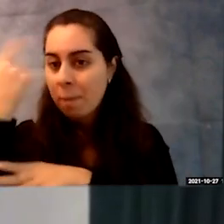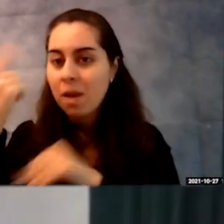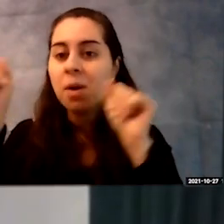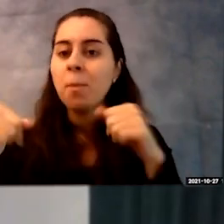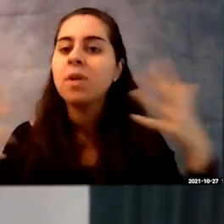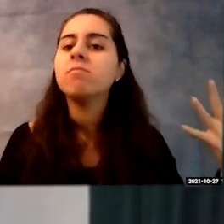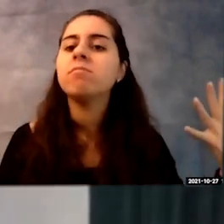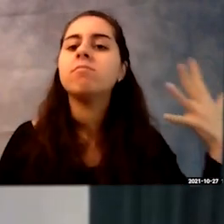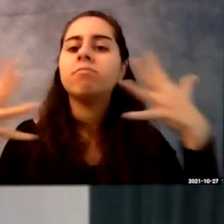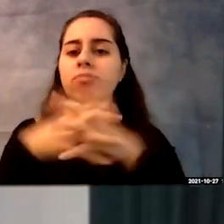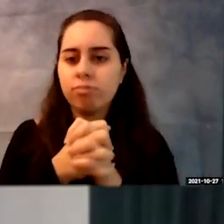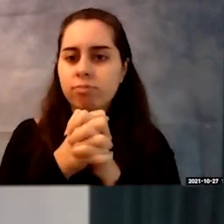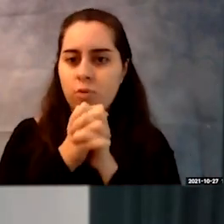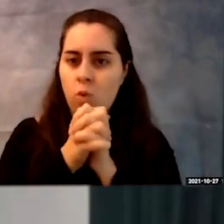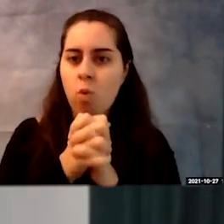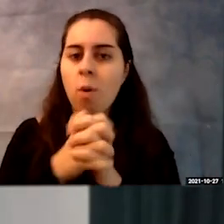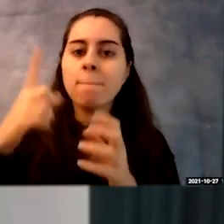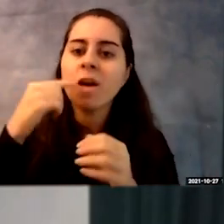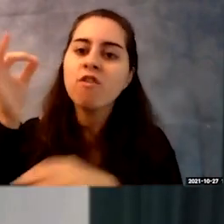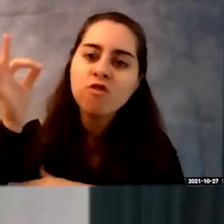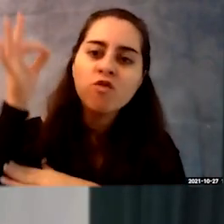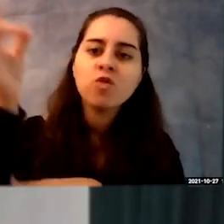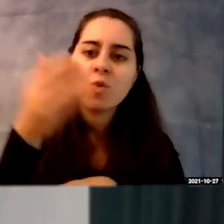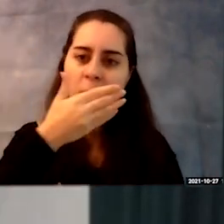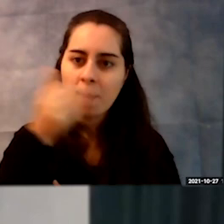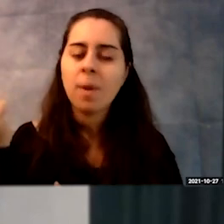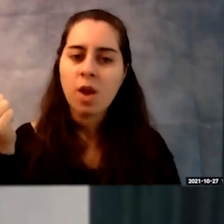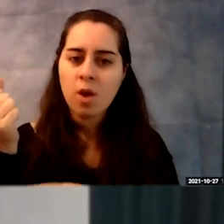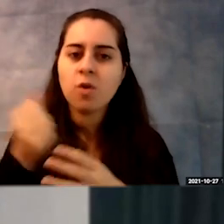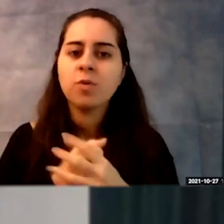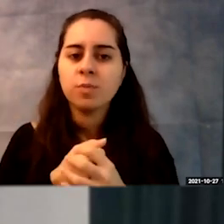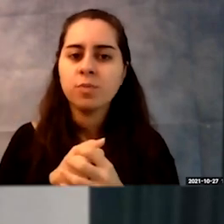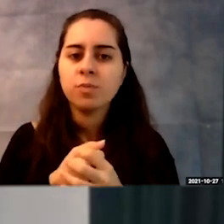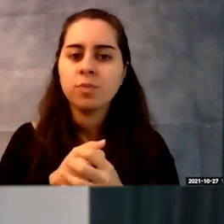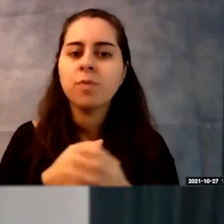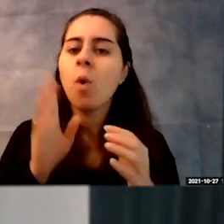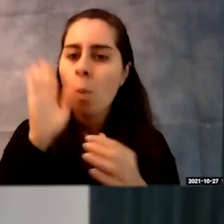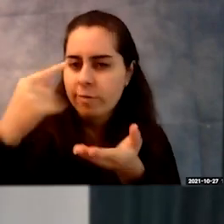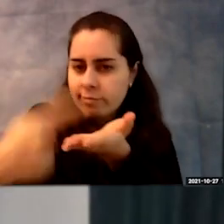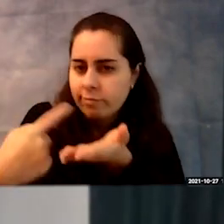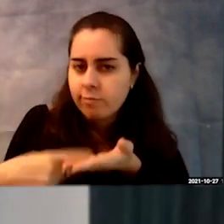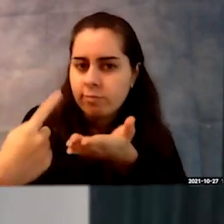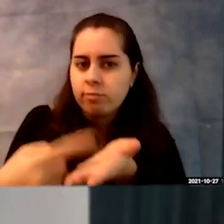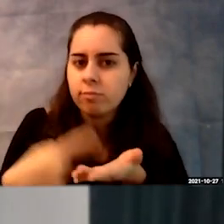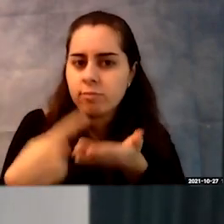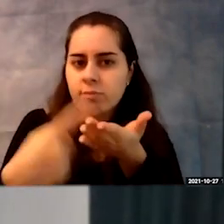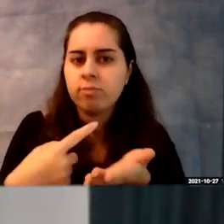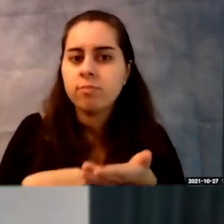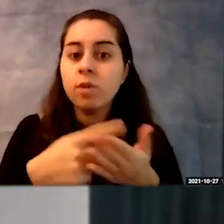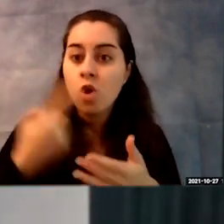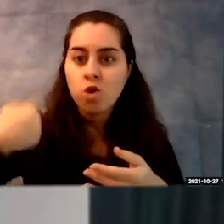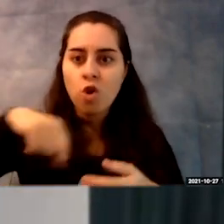better future. And as I am sure this panel will discuss, one of the first concrete examples